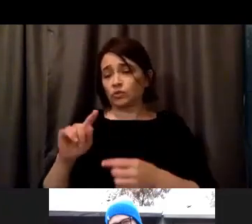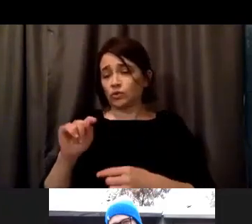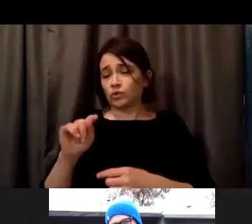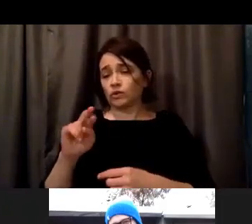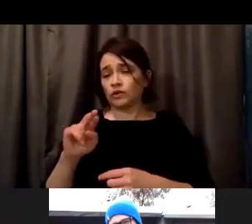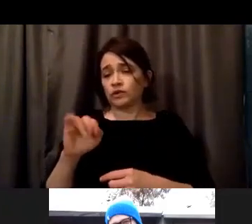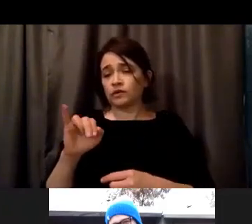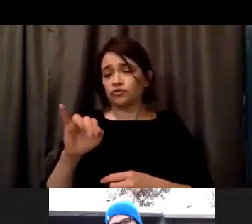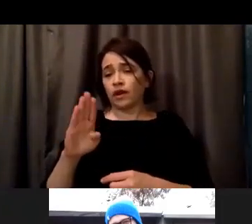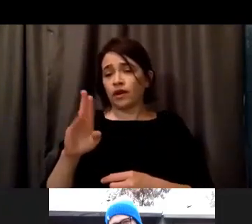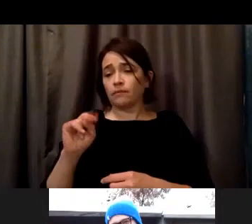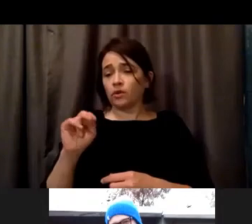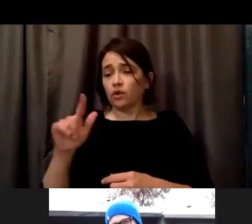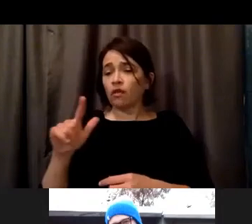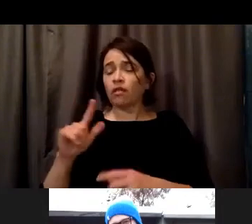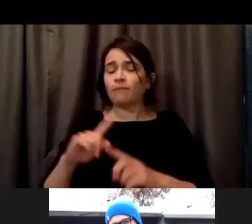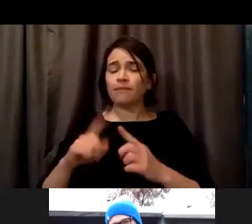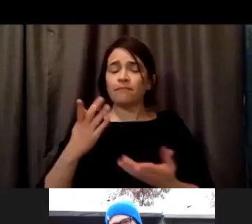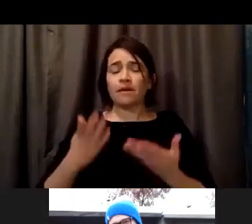lack of healing mechanisms,